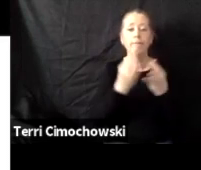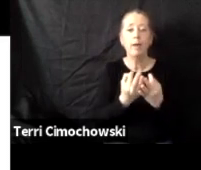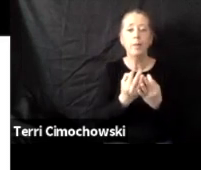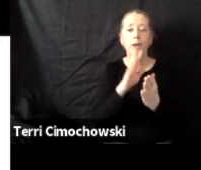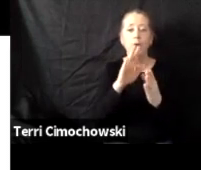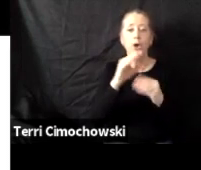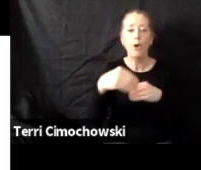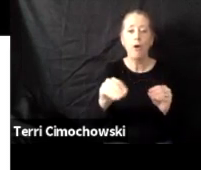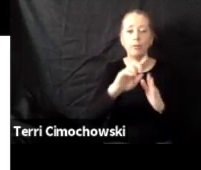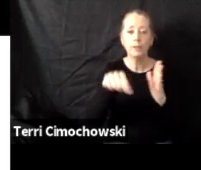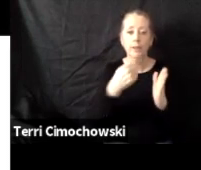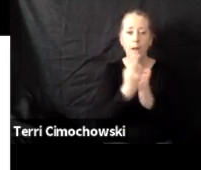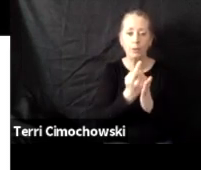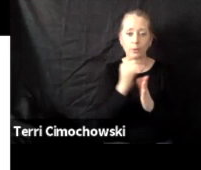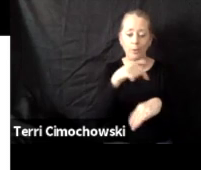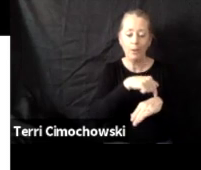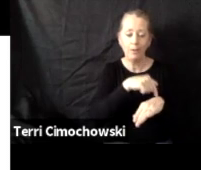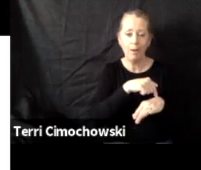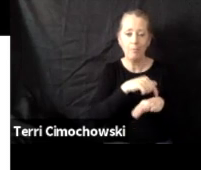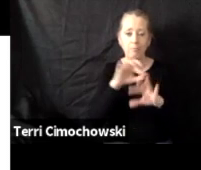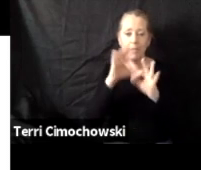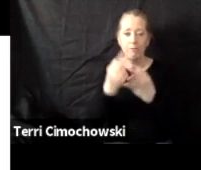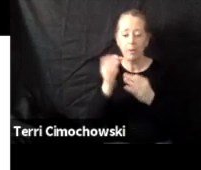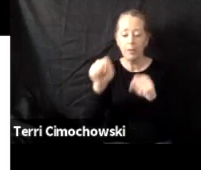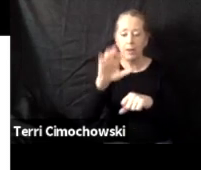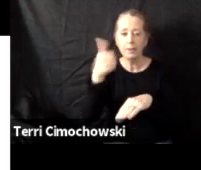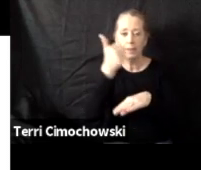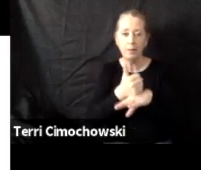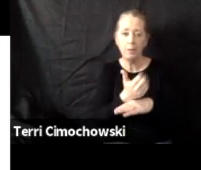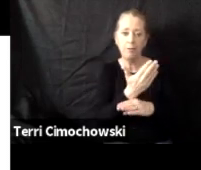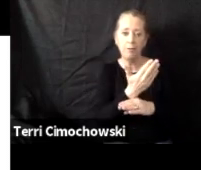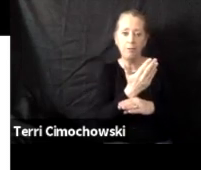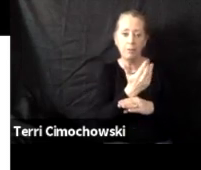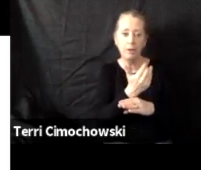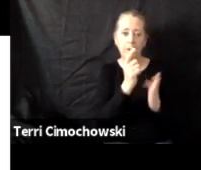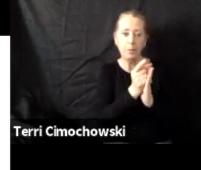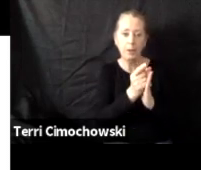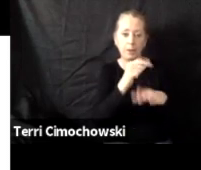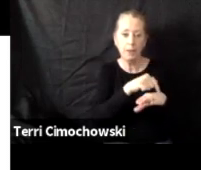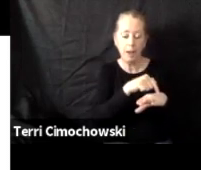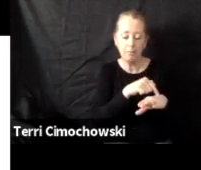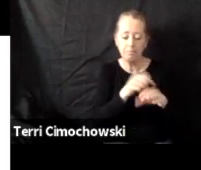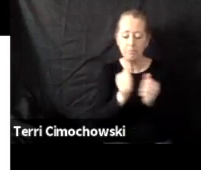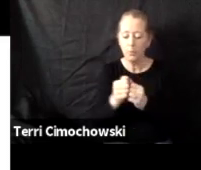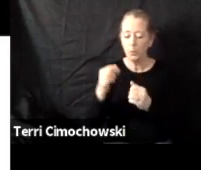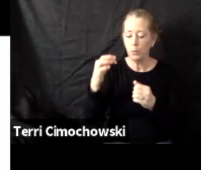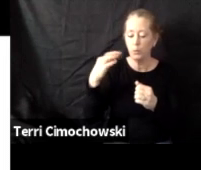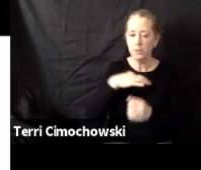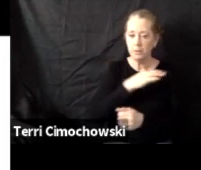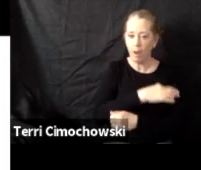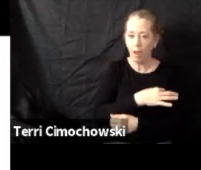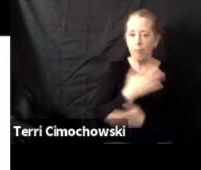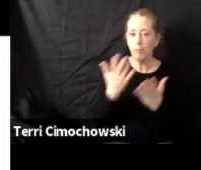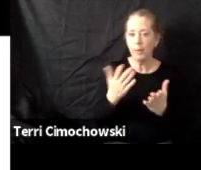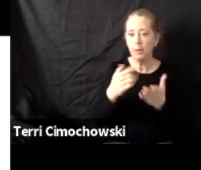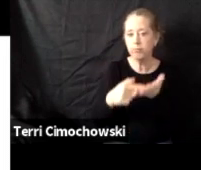are a time where a family can set up a 15-minute time with staff to really talk through some of maybe the